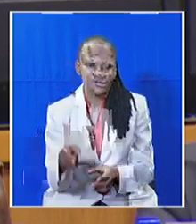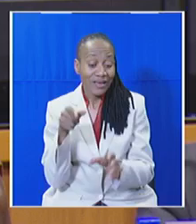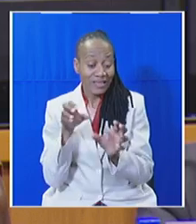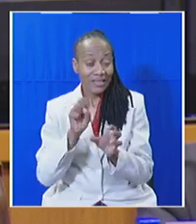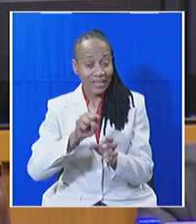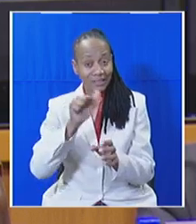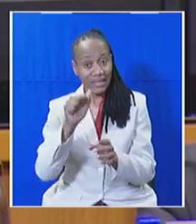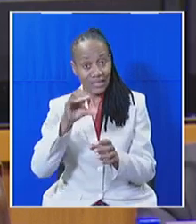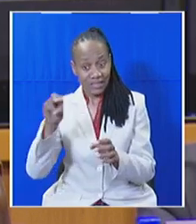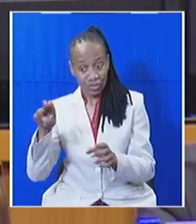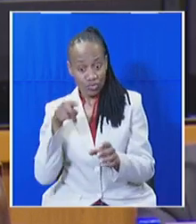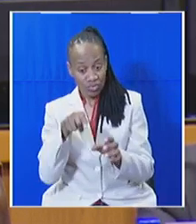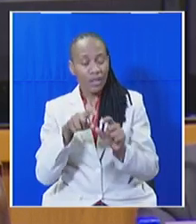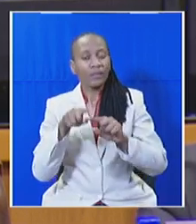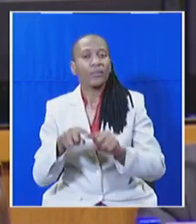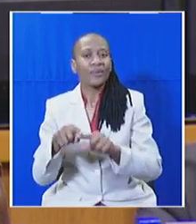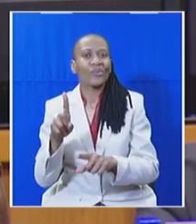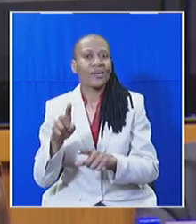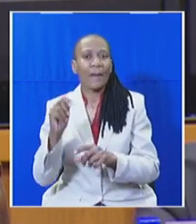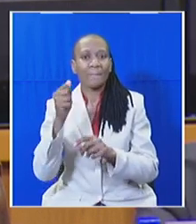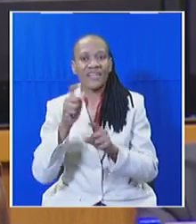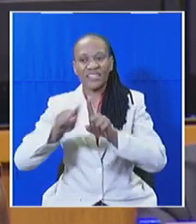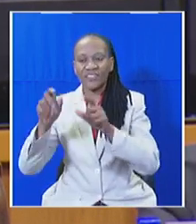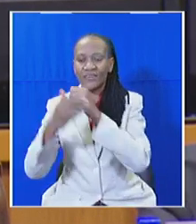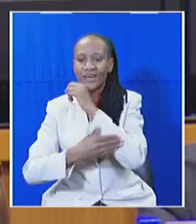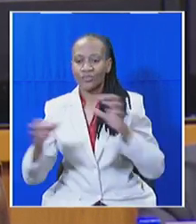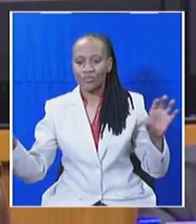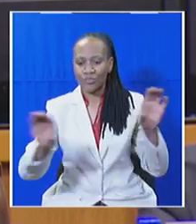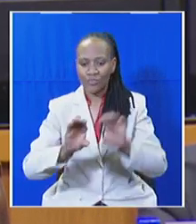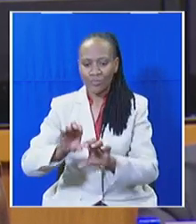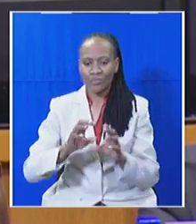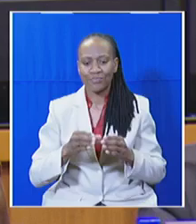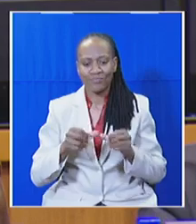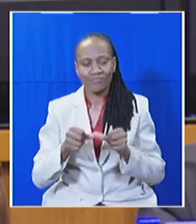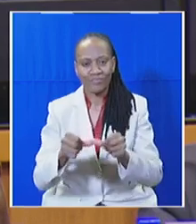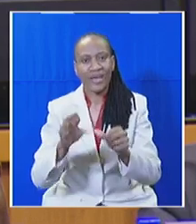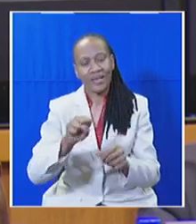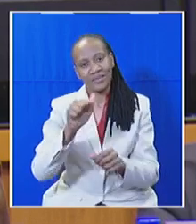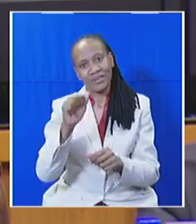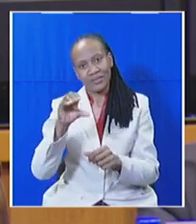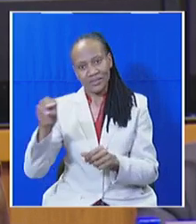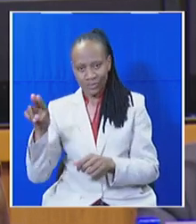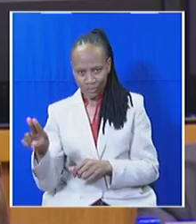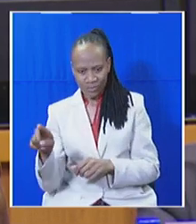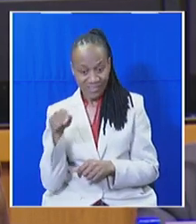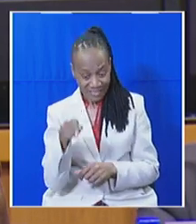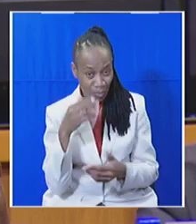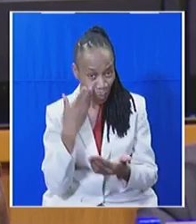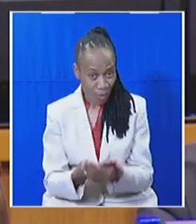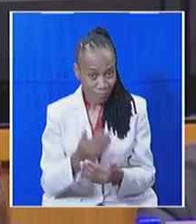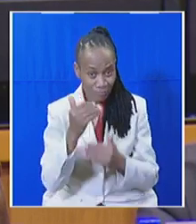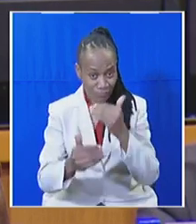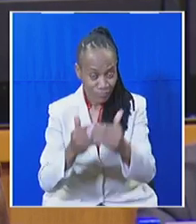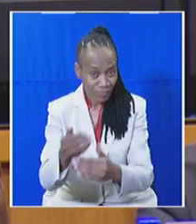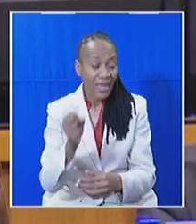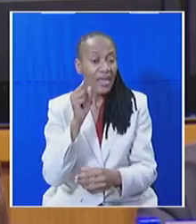of SACU. So we need to be in a position to be able to place SACU and to find out, does it continue to exist, and if it does,